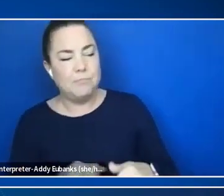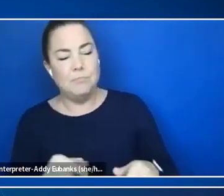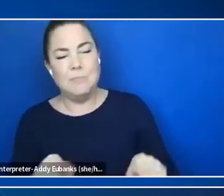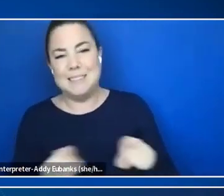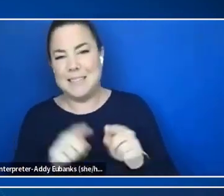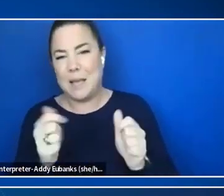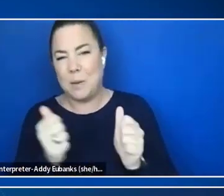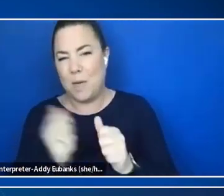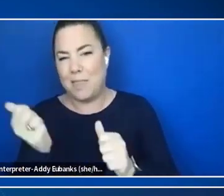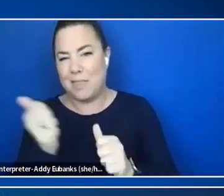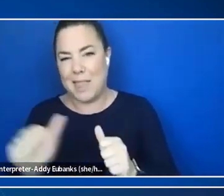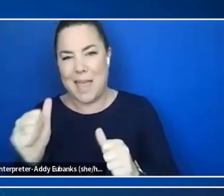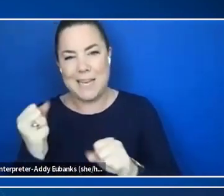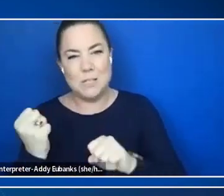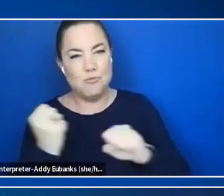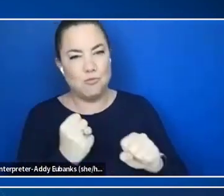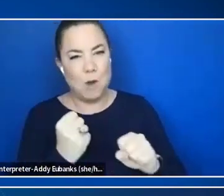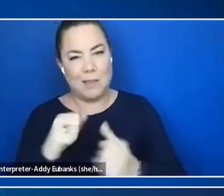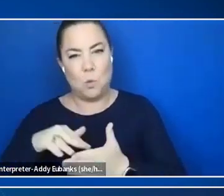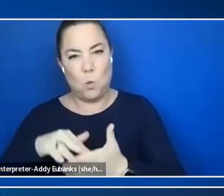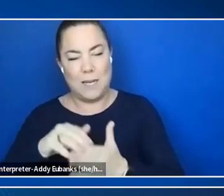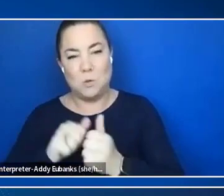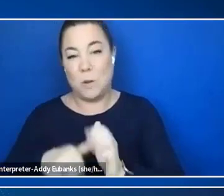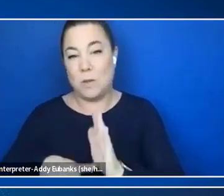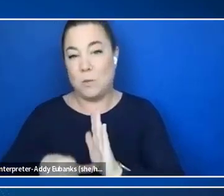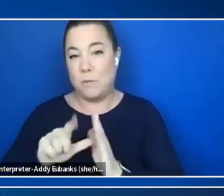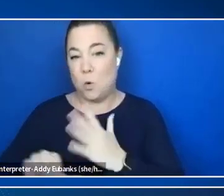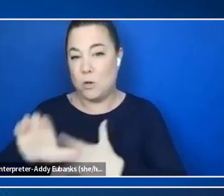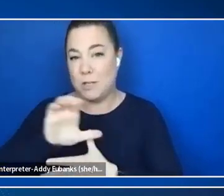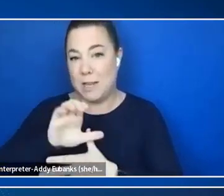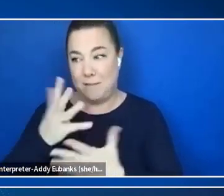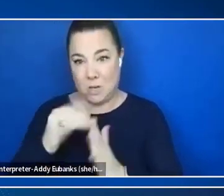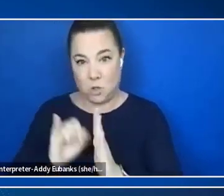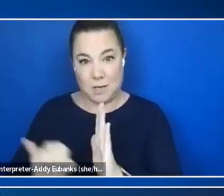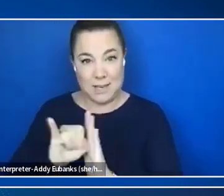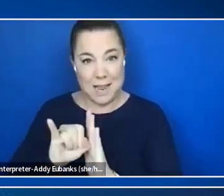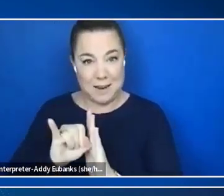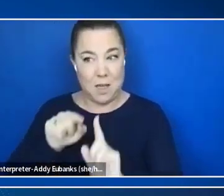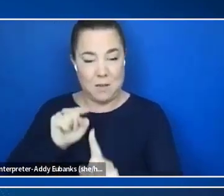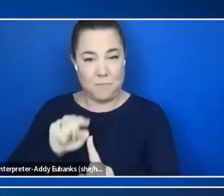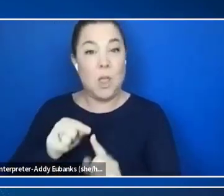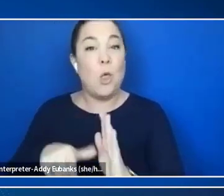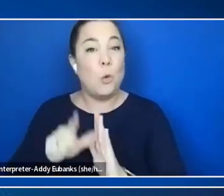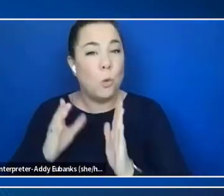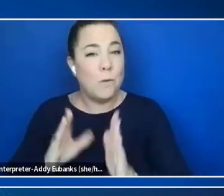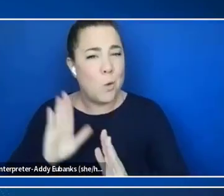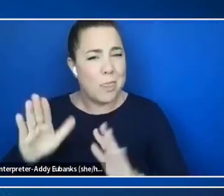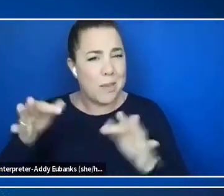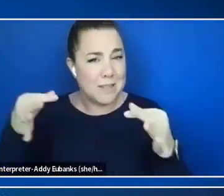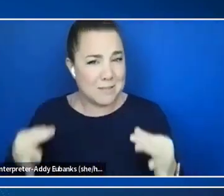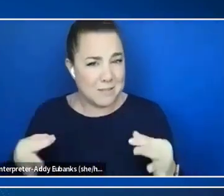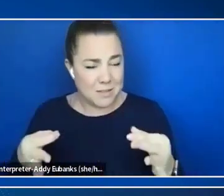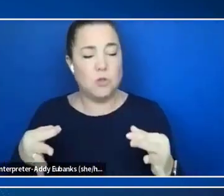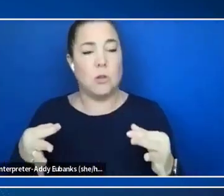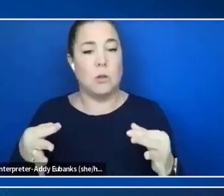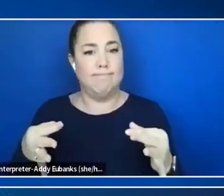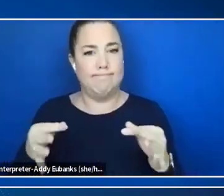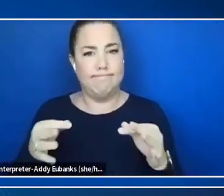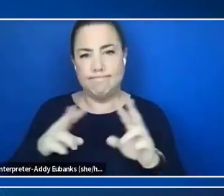or weaknesses in the review criteria identified by reviewers, it's up to the reviewer's discretion to decide if